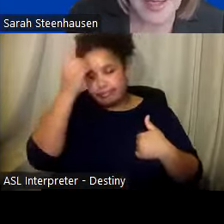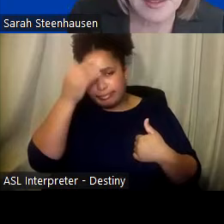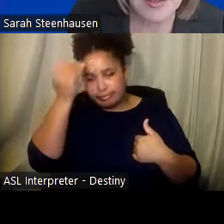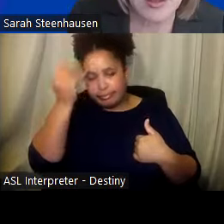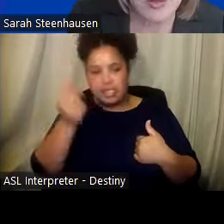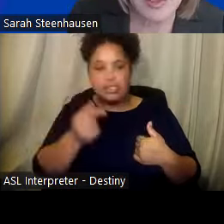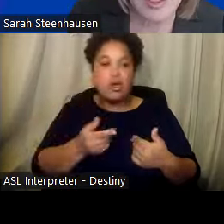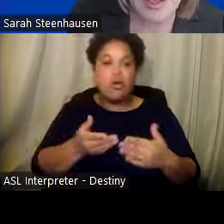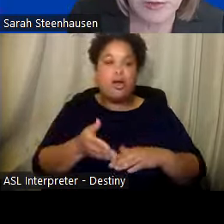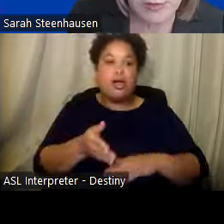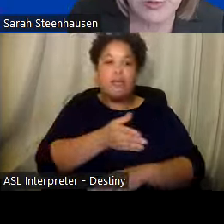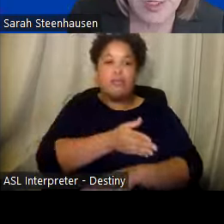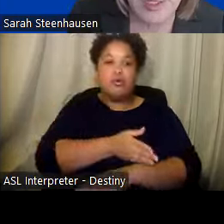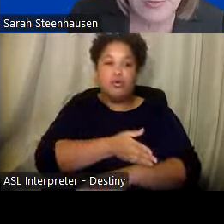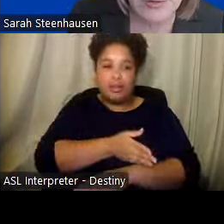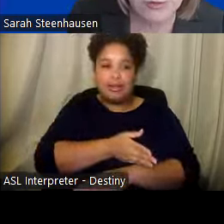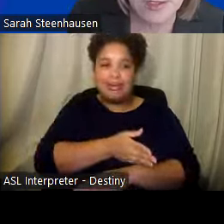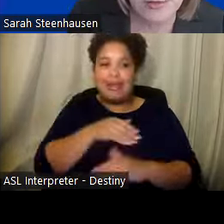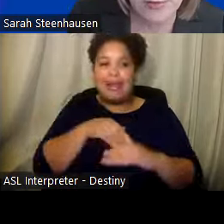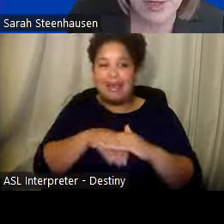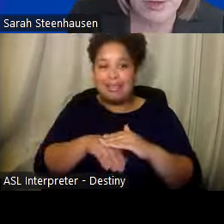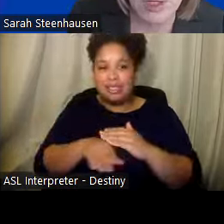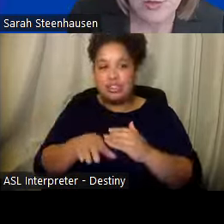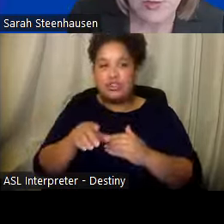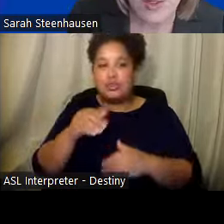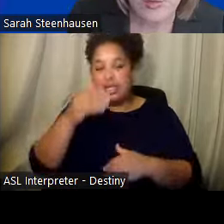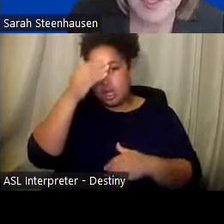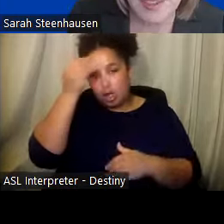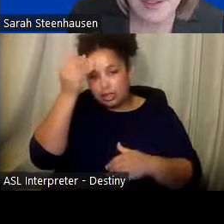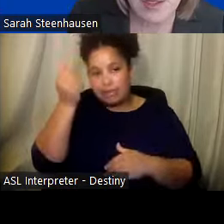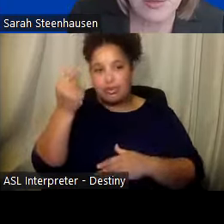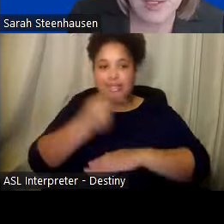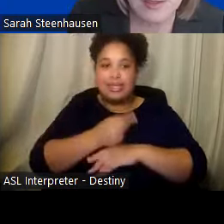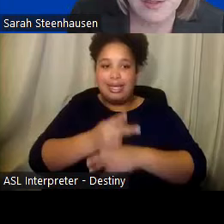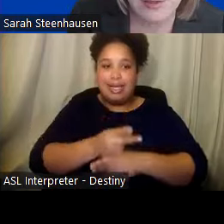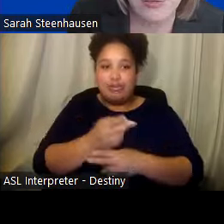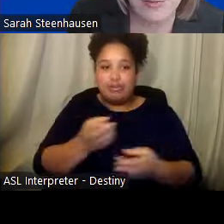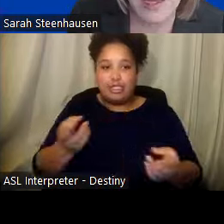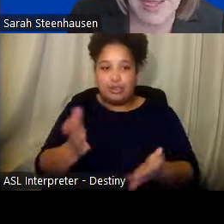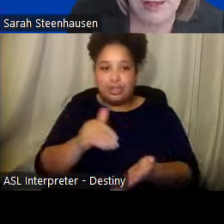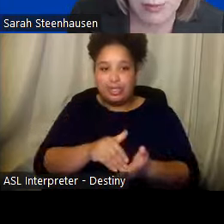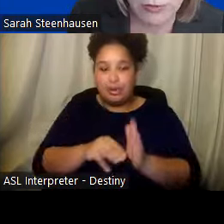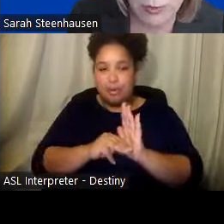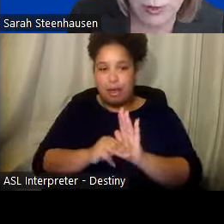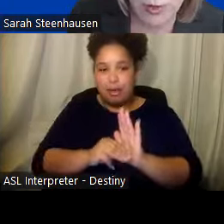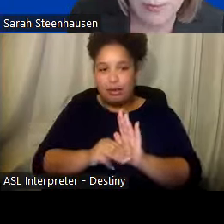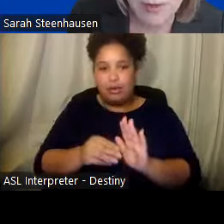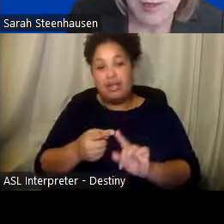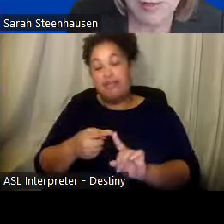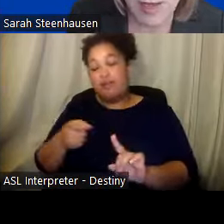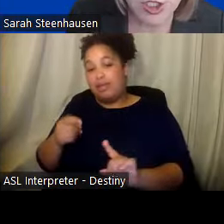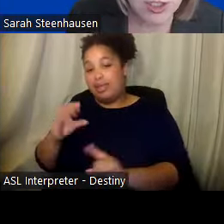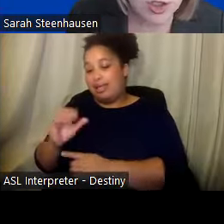improve access to the Alzheimer's Daycare Resource Center model. We want to take a lot of the lessons learned from the Cal Compass